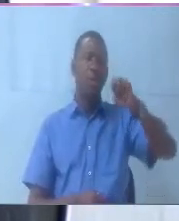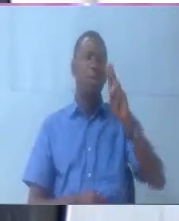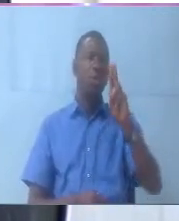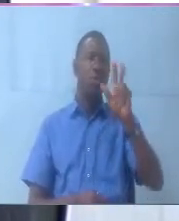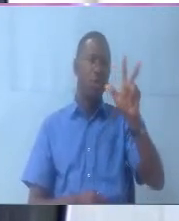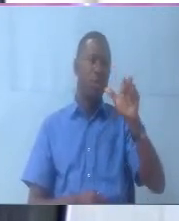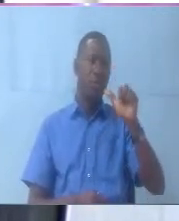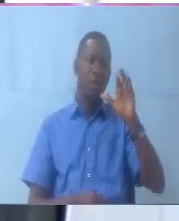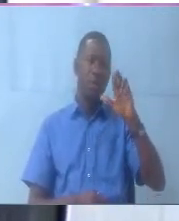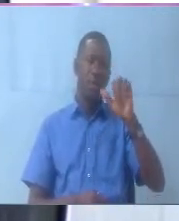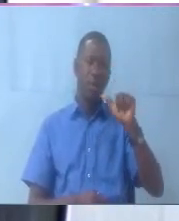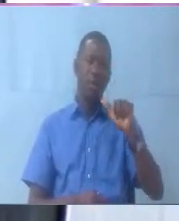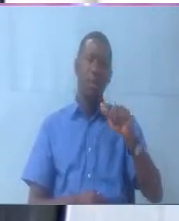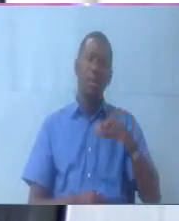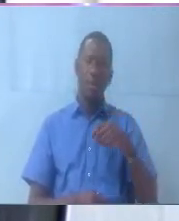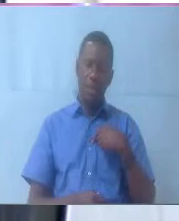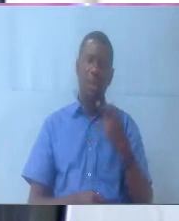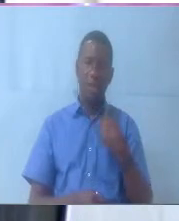inherited that case as well.